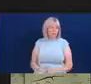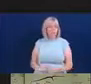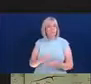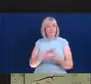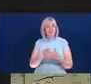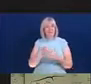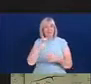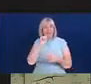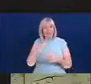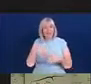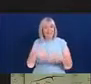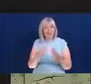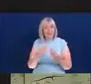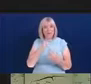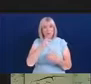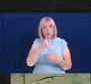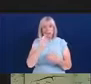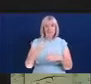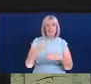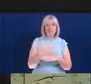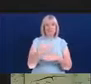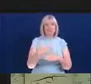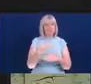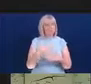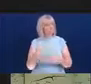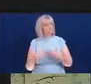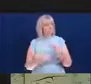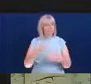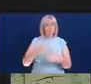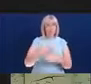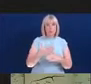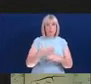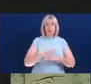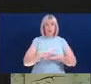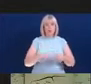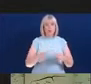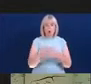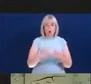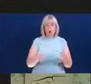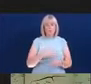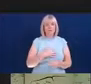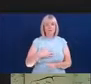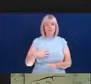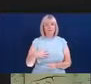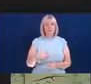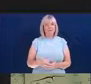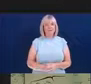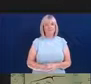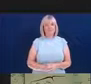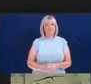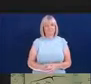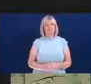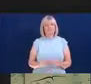you can function and you work and you're not going to be up with stress. Which leads me to beautifully, the